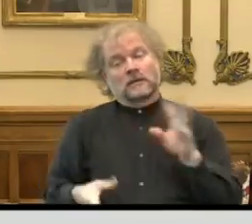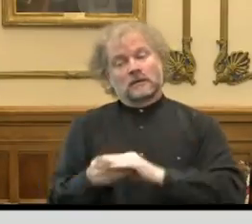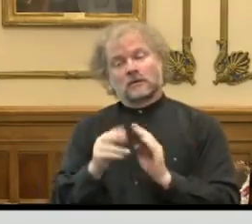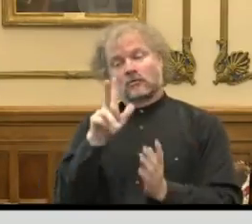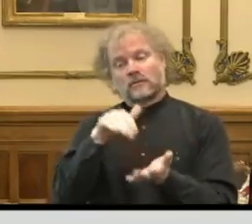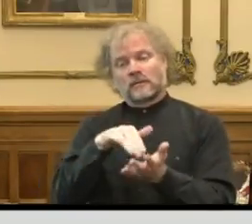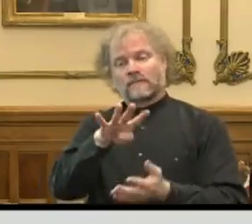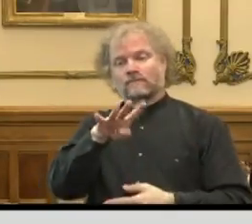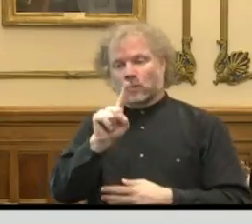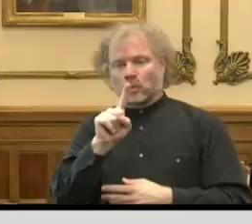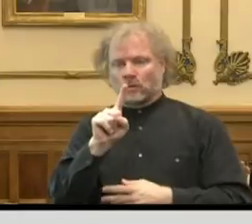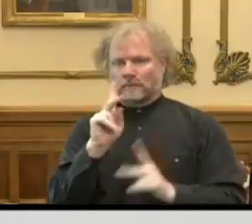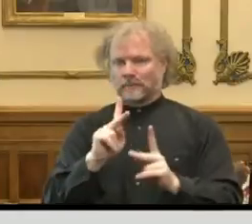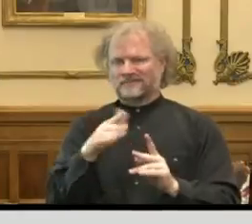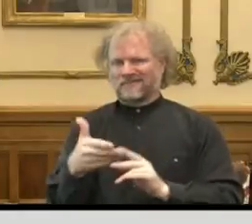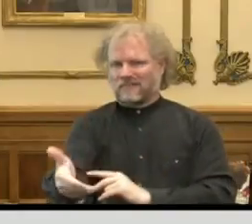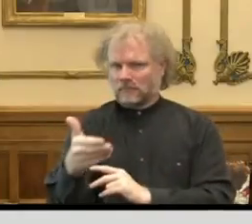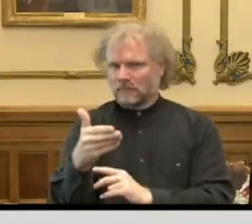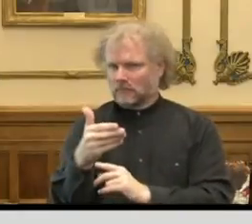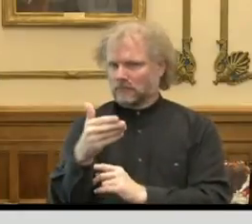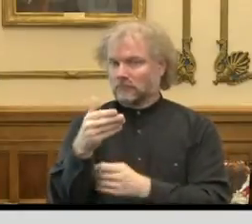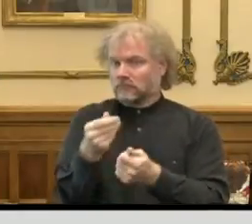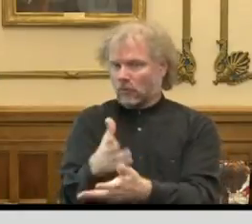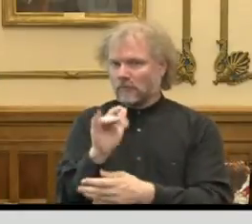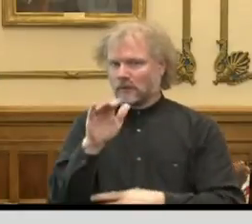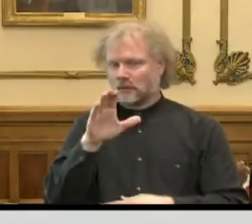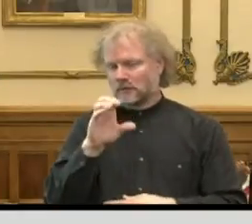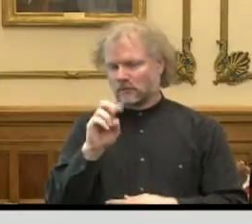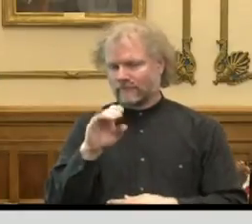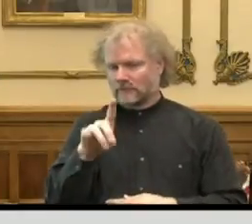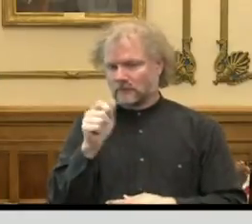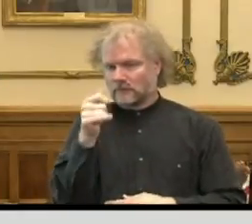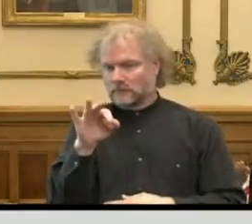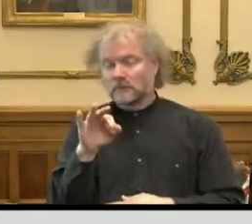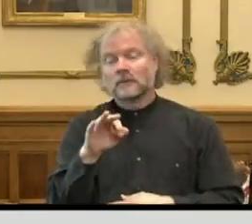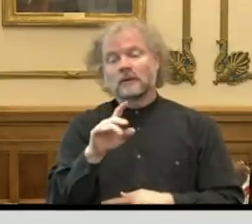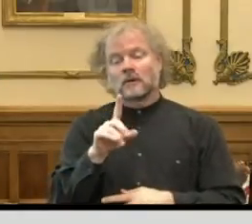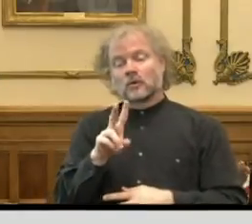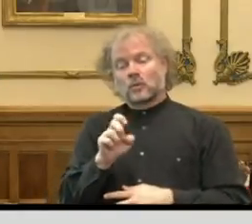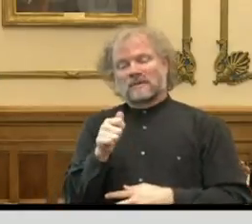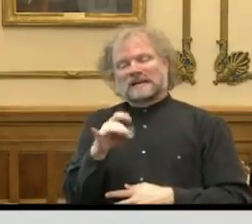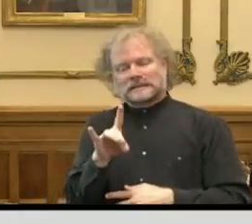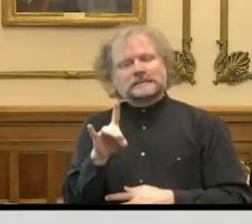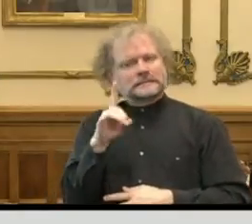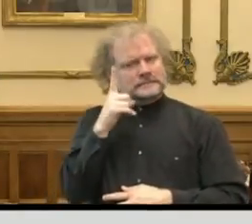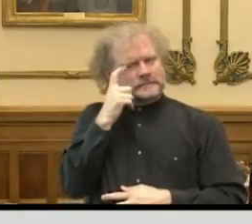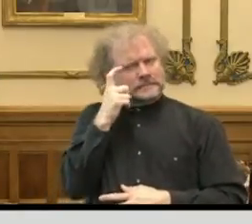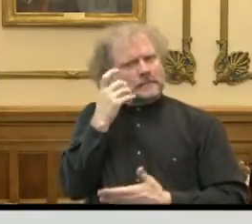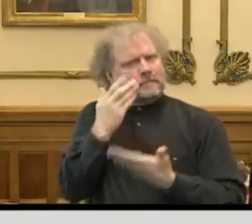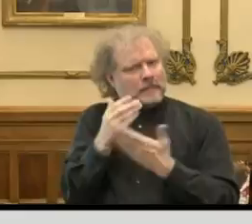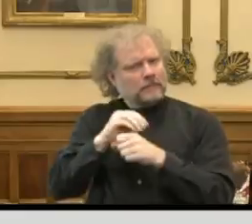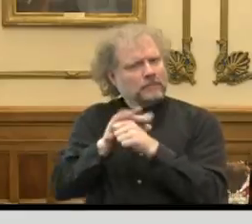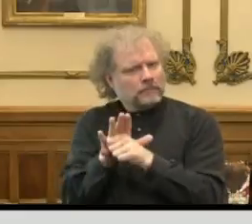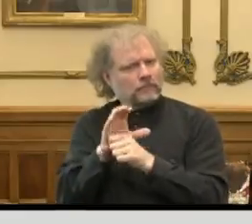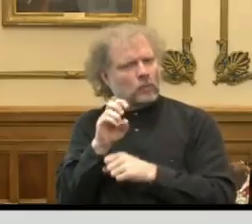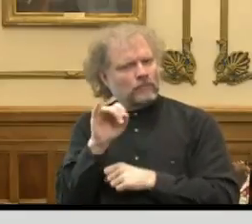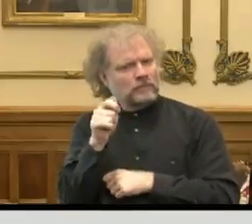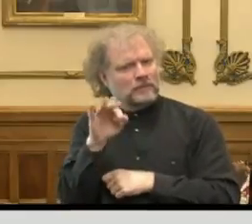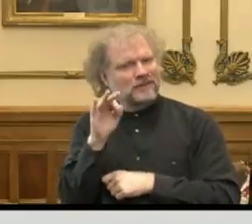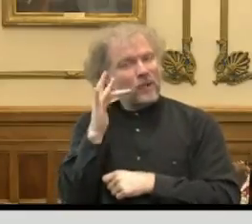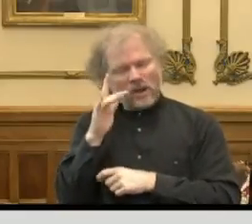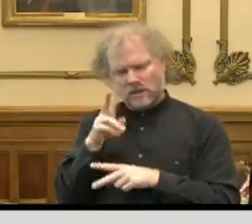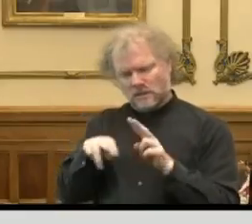3,041 Hoosiers have died of COVID-19, and another 218 are believed to have died from this disease based on their